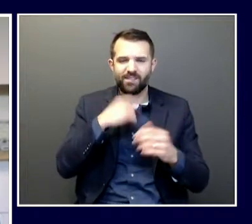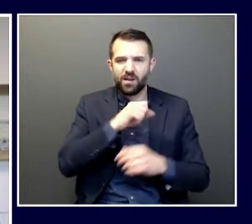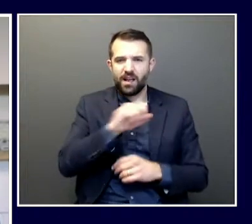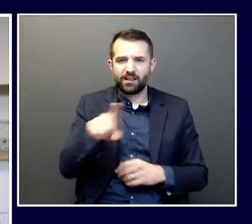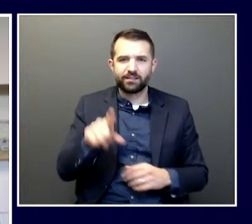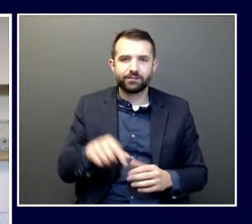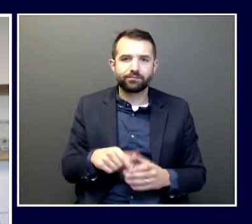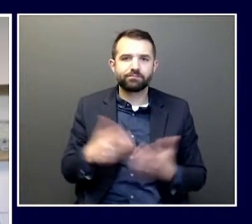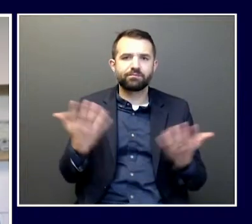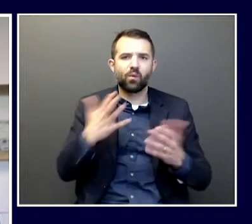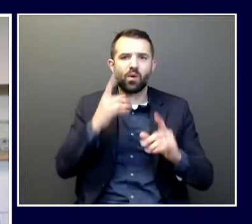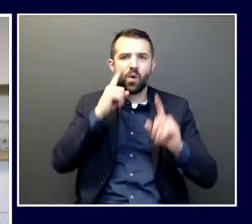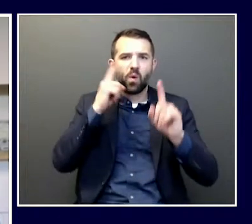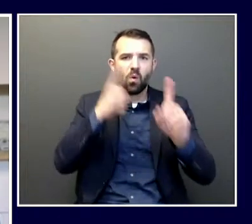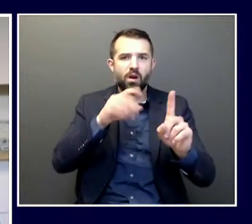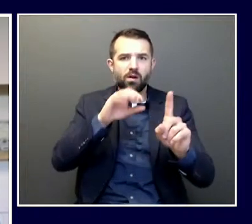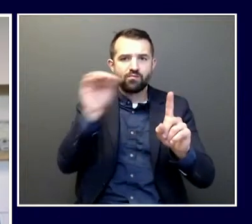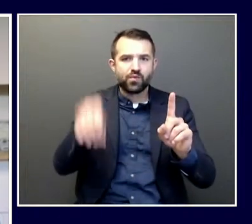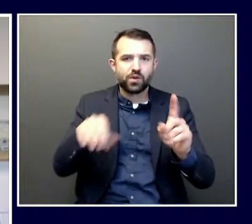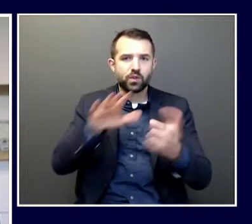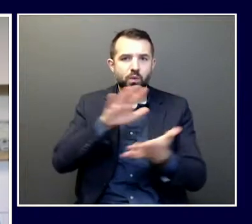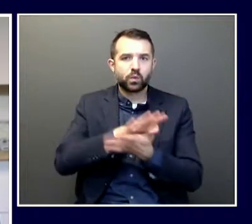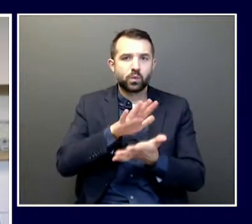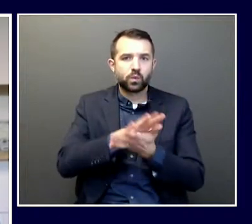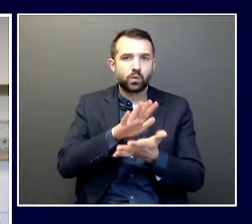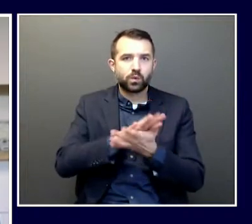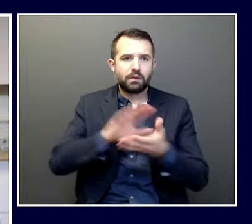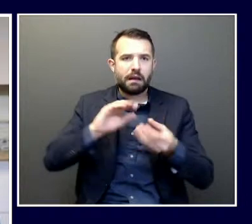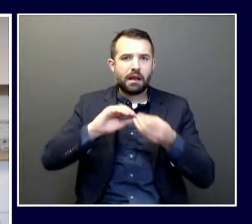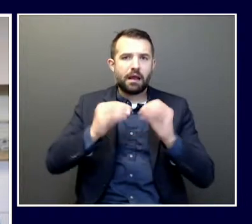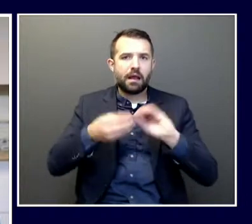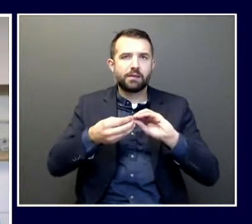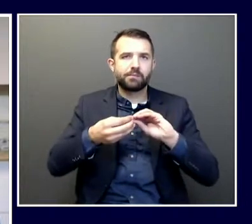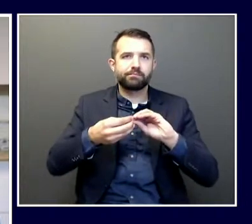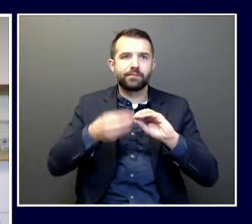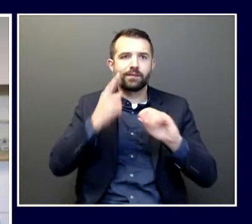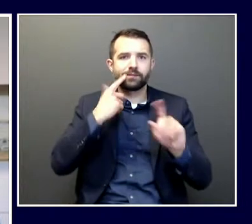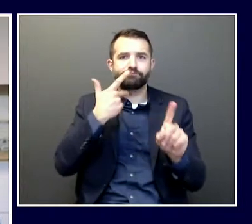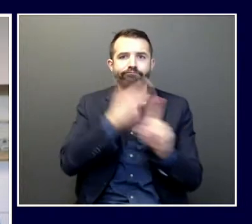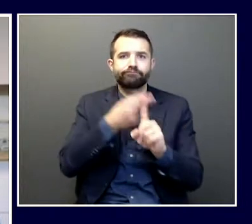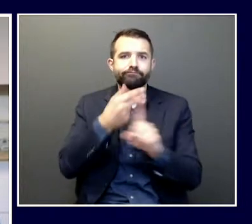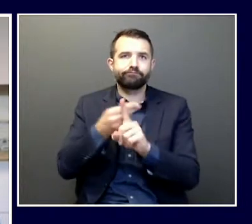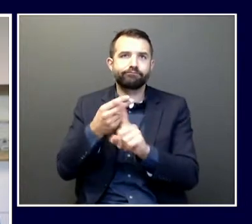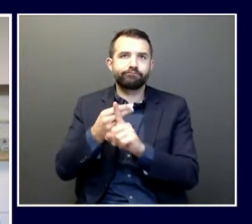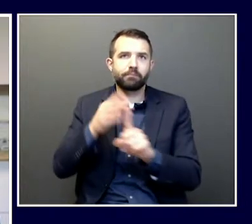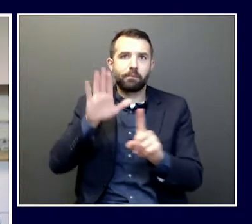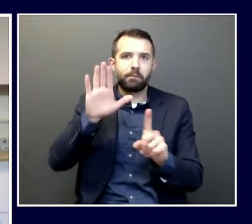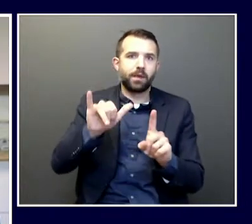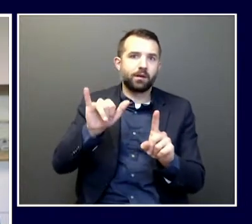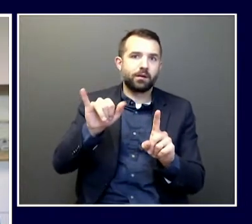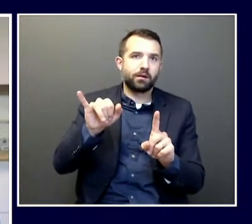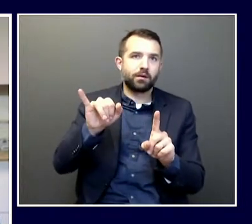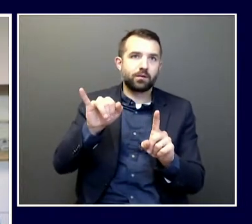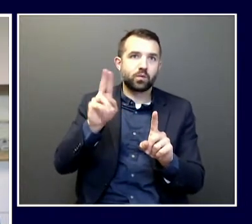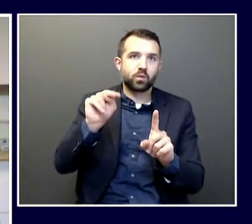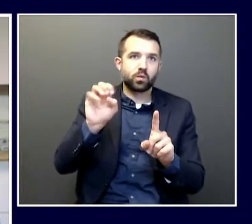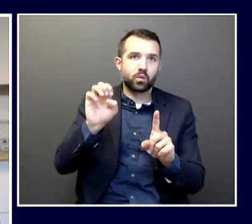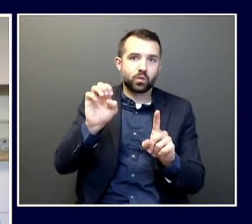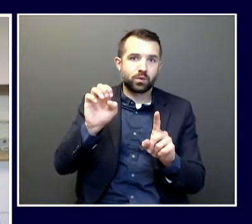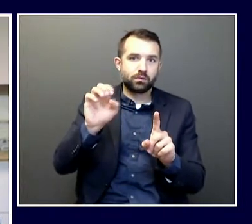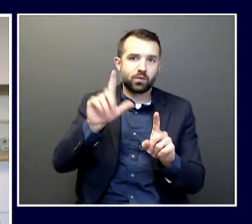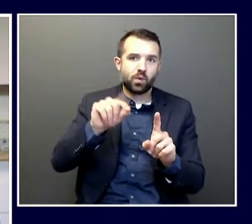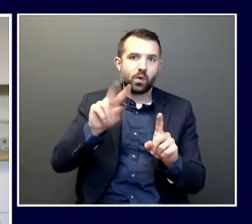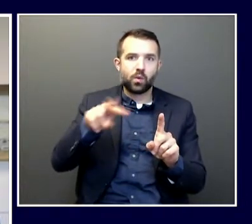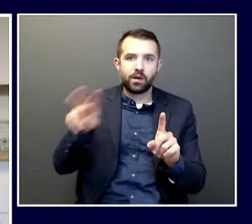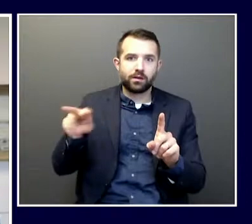of the school population or even within individual districts that you want to see vaccinated by the end of the year, or some like epidemiological line where